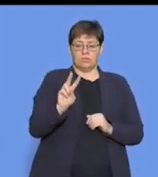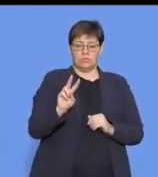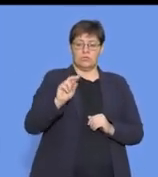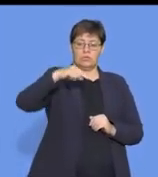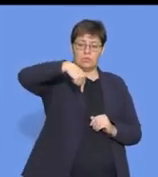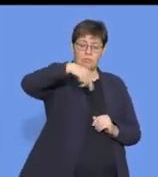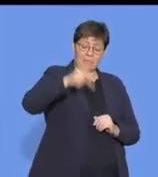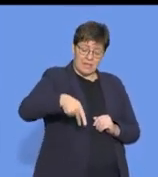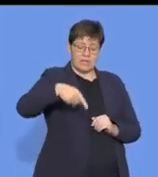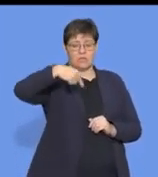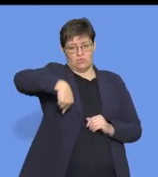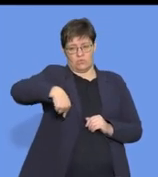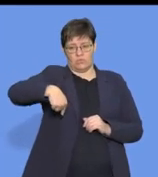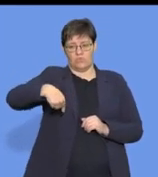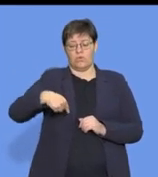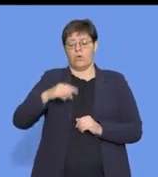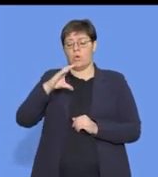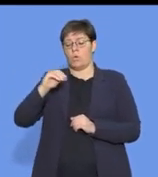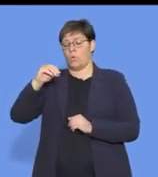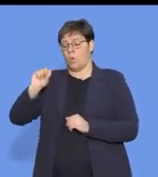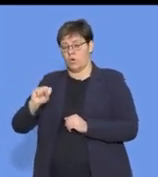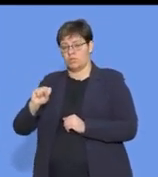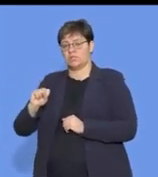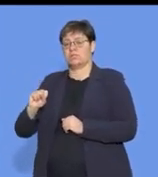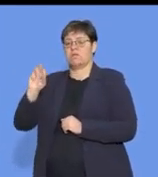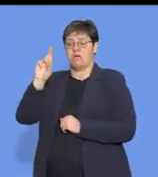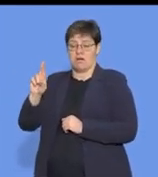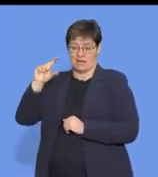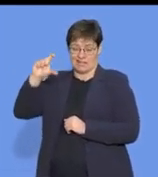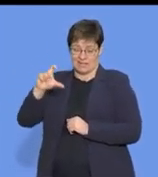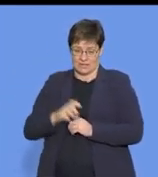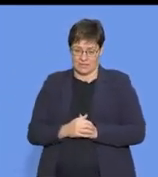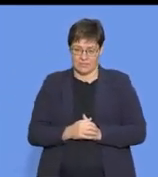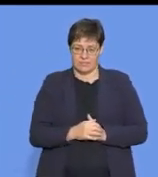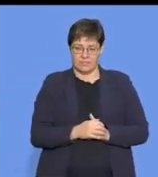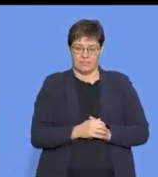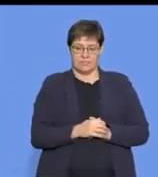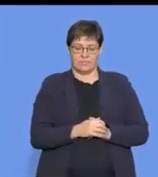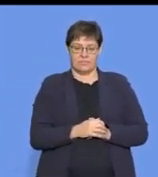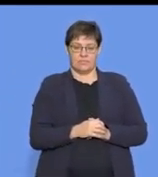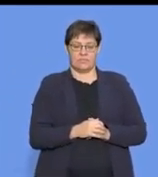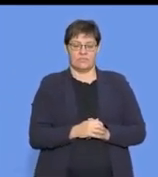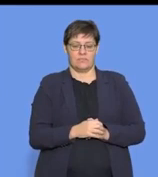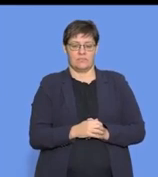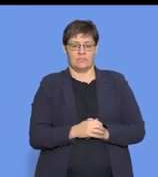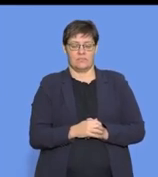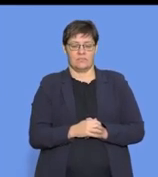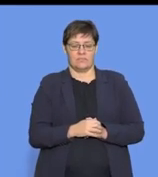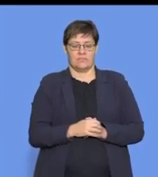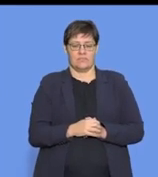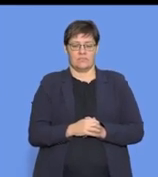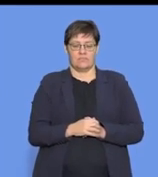minus 2pq times cos of the angle we began with. We began with r, so we have to end our statement